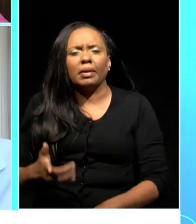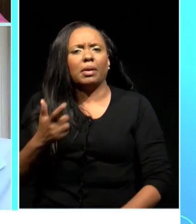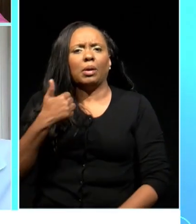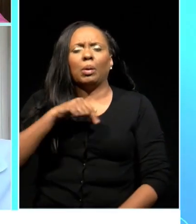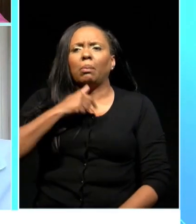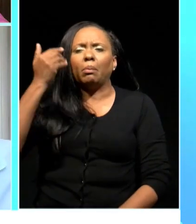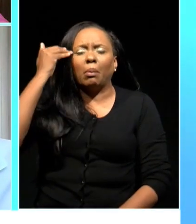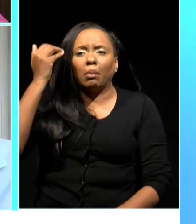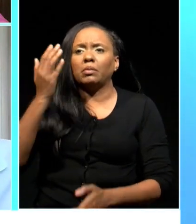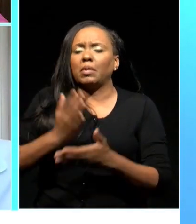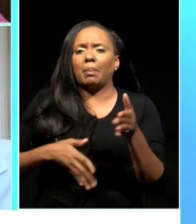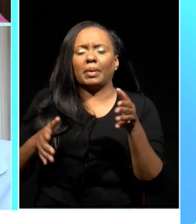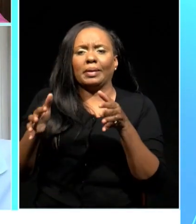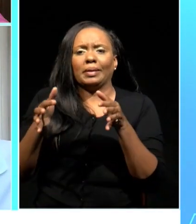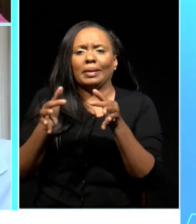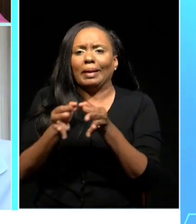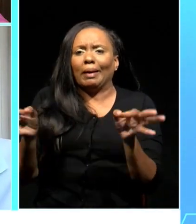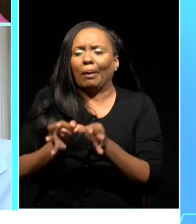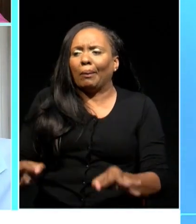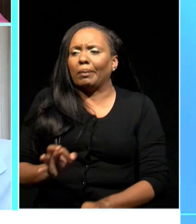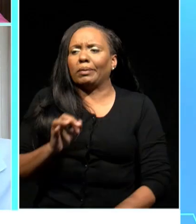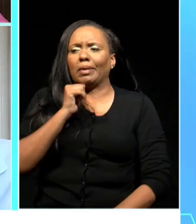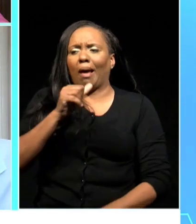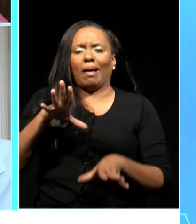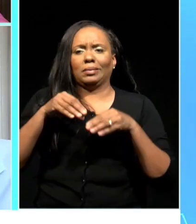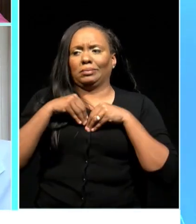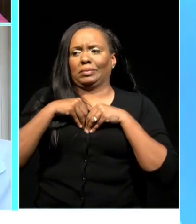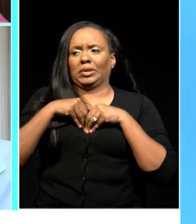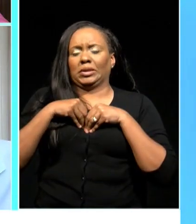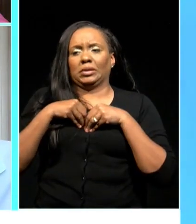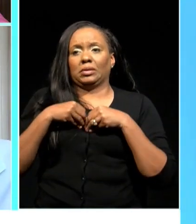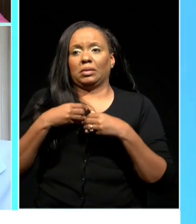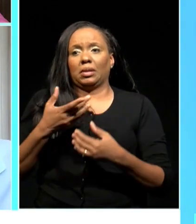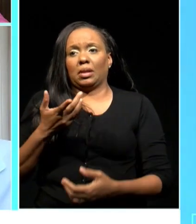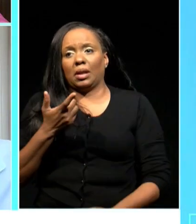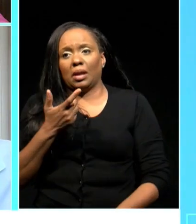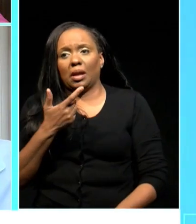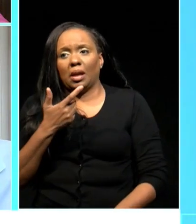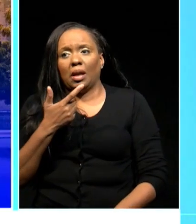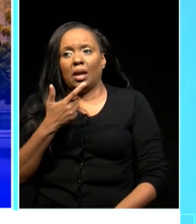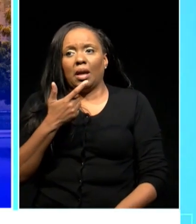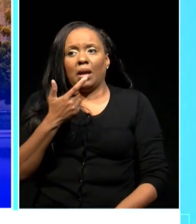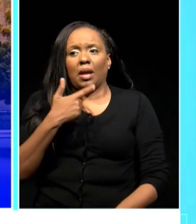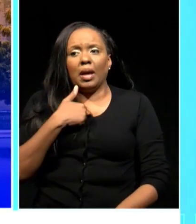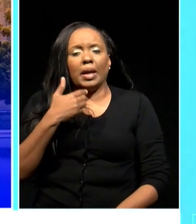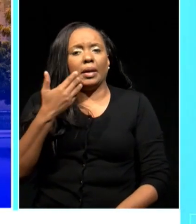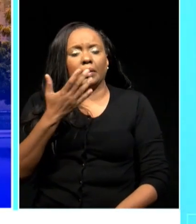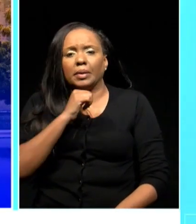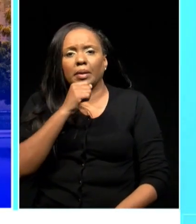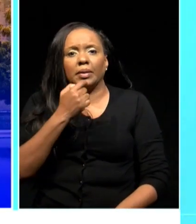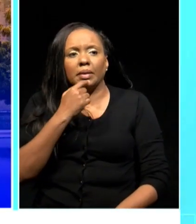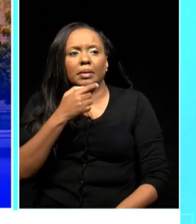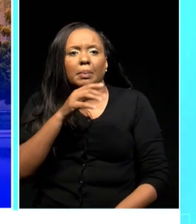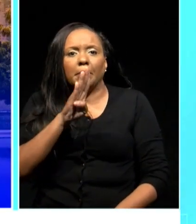Party really was not acceptable. And I'm not saying that the BLP didn't as well, but there was particular notice of the language used